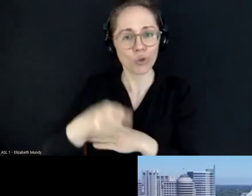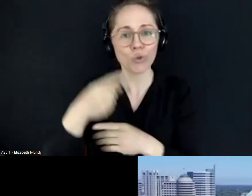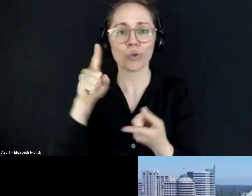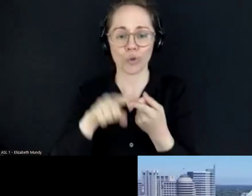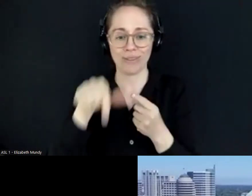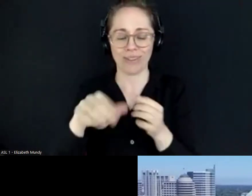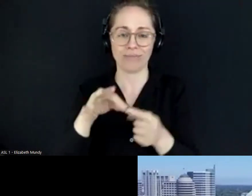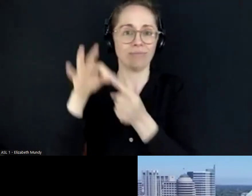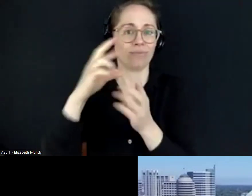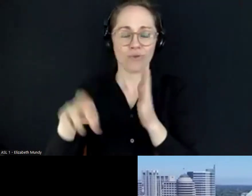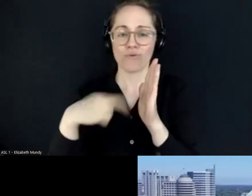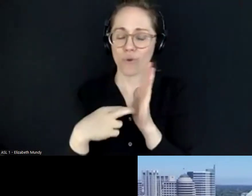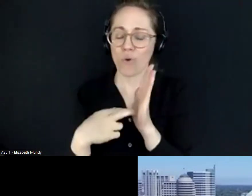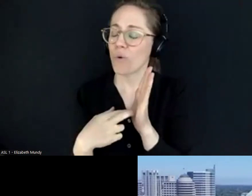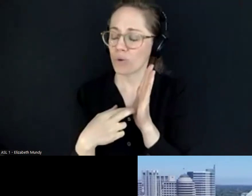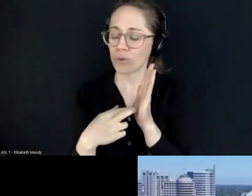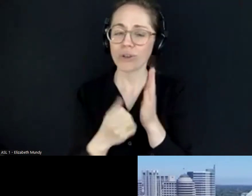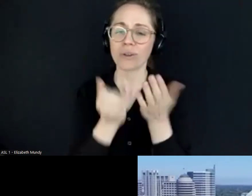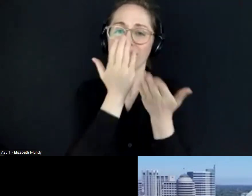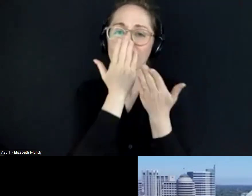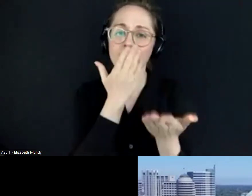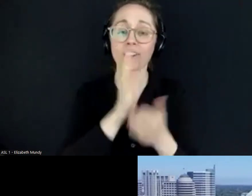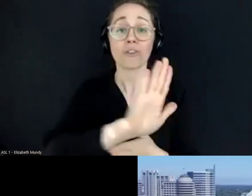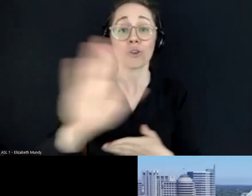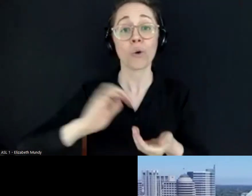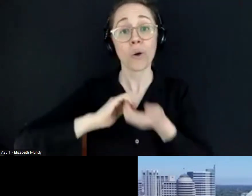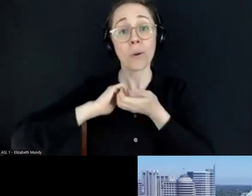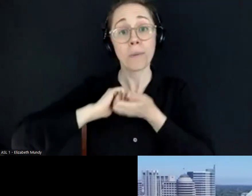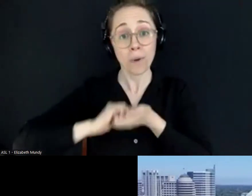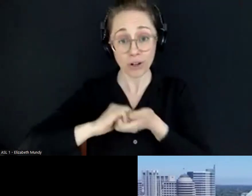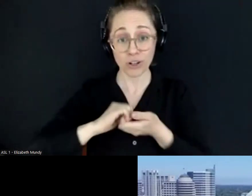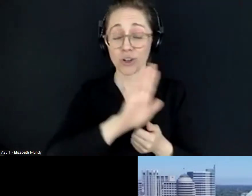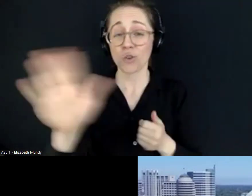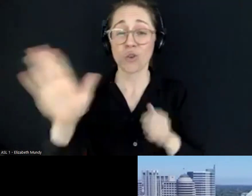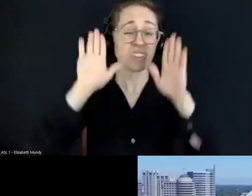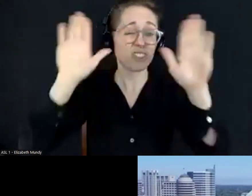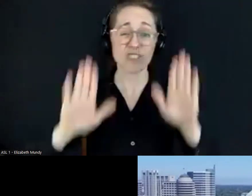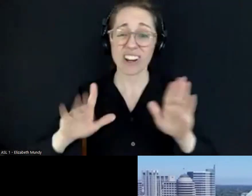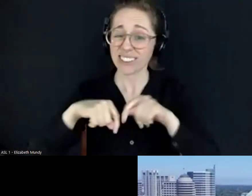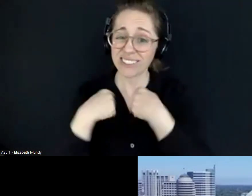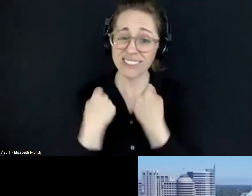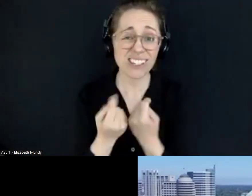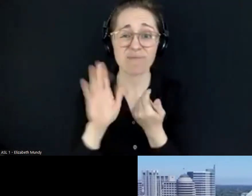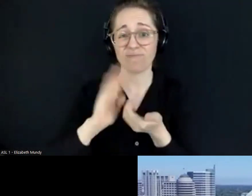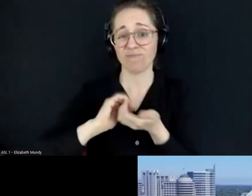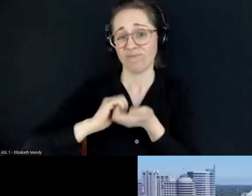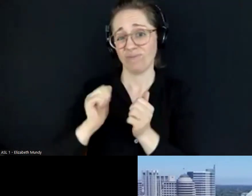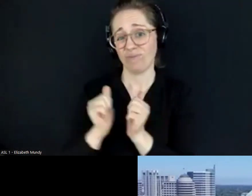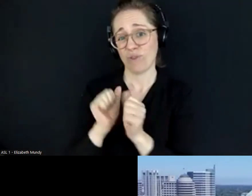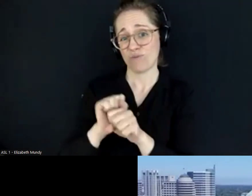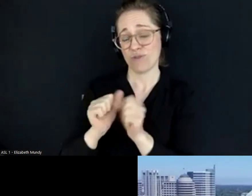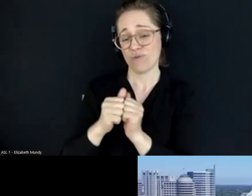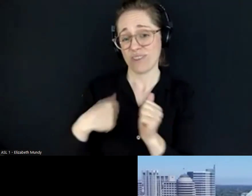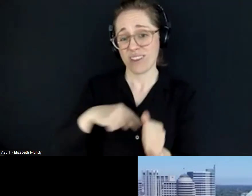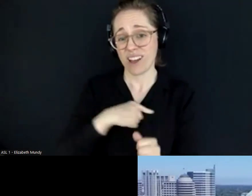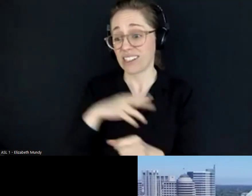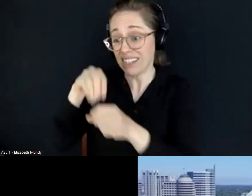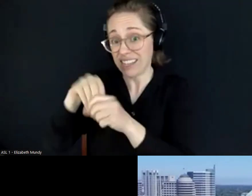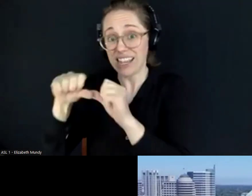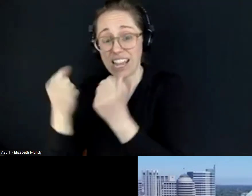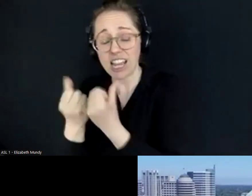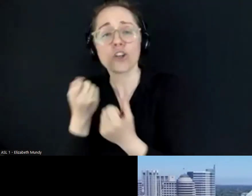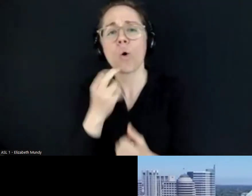we just so appreciate your partnership and your incredible staff team's partnership, whether it's in the agency or with the Cal